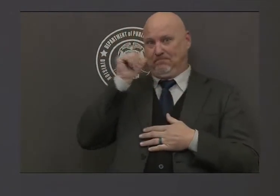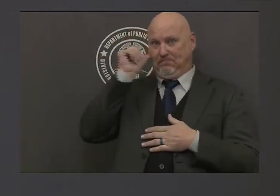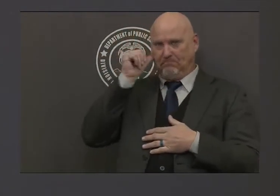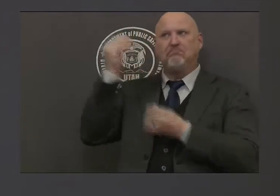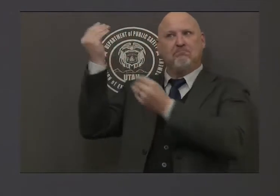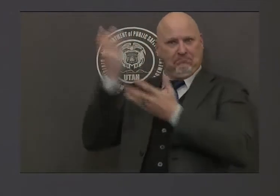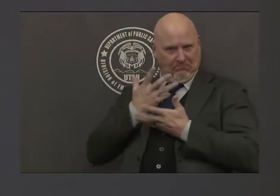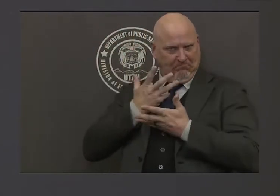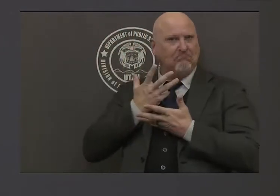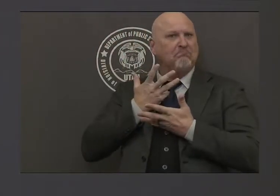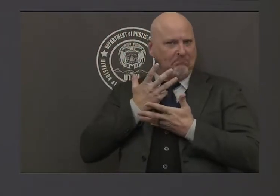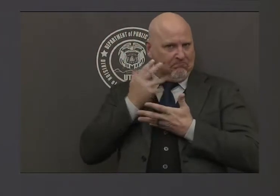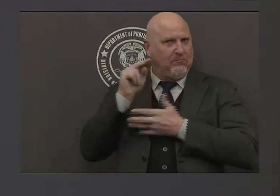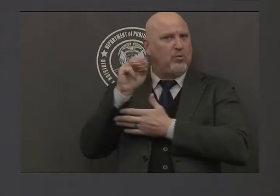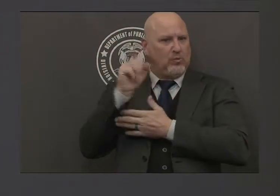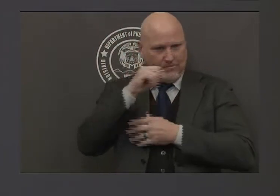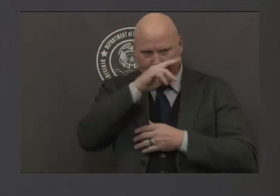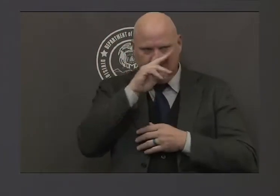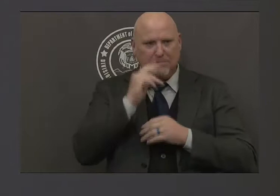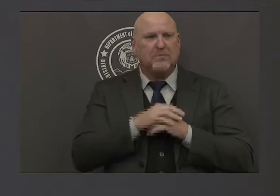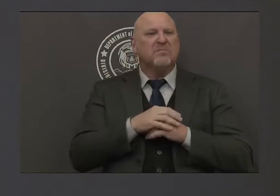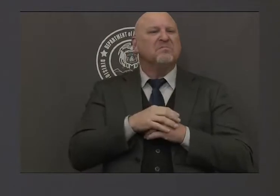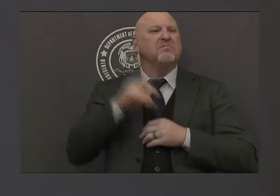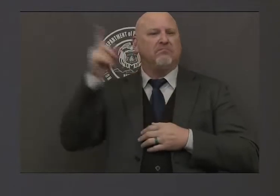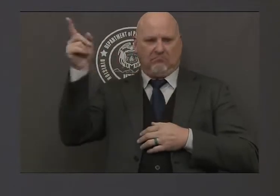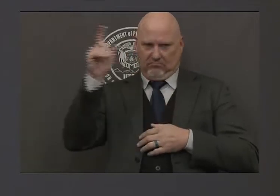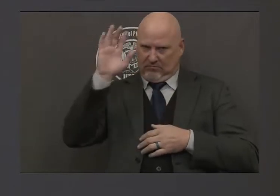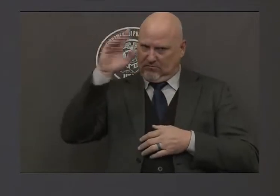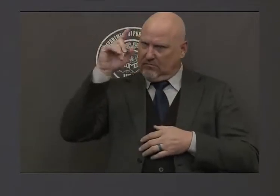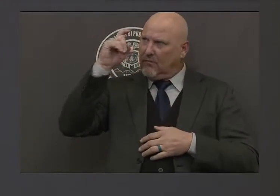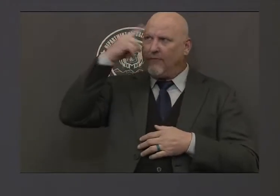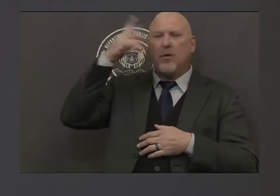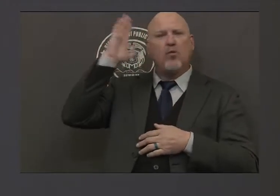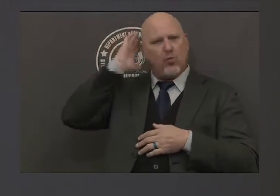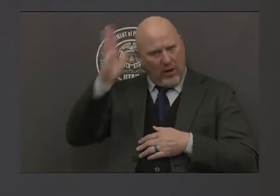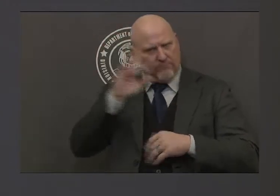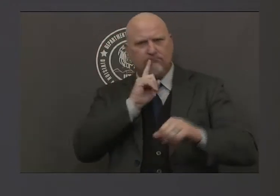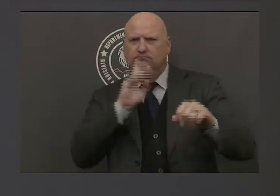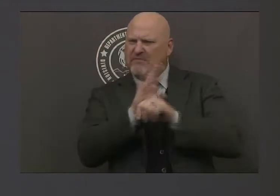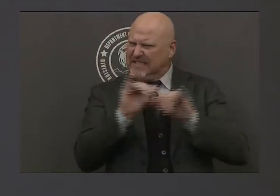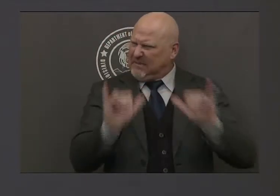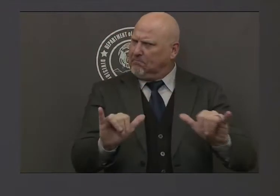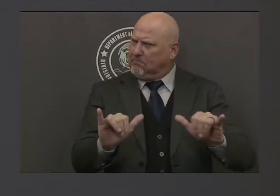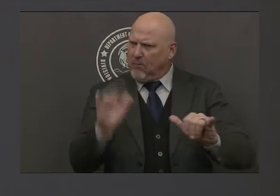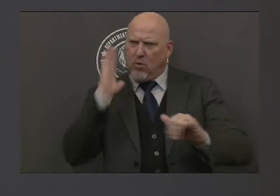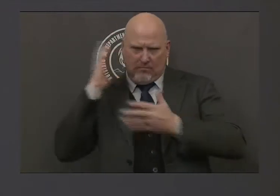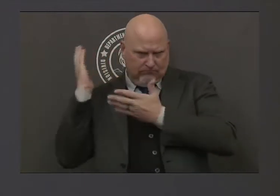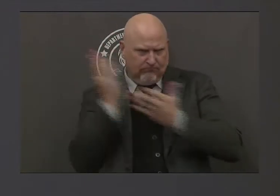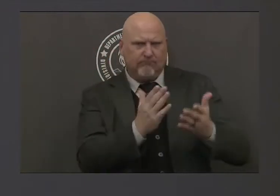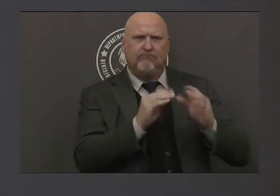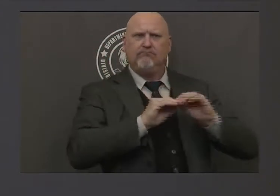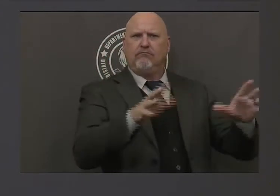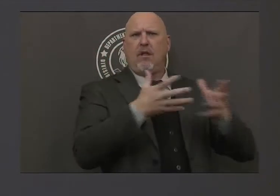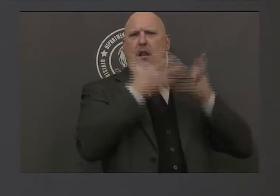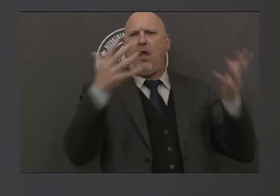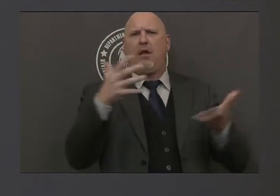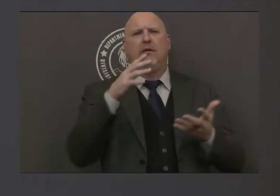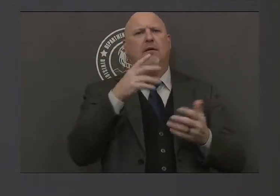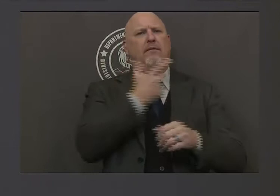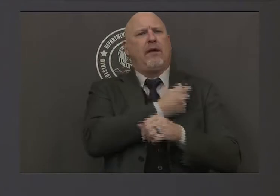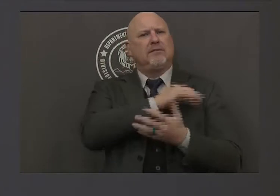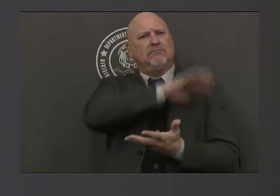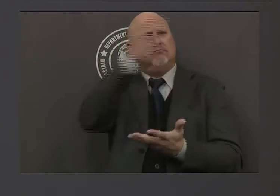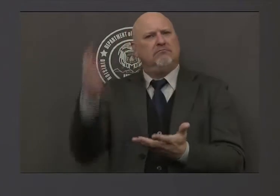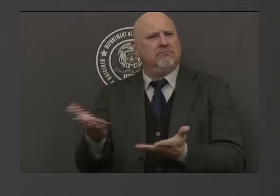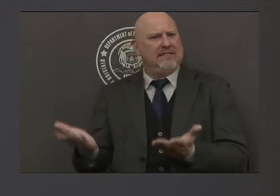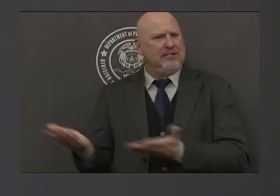that were proportionally allowed as a state. And so the first shipment of the Pfizer vaccine will be